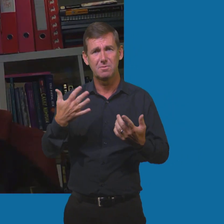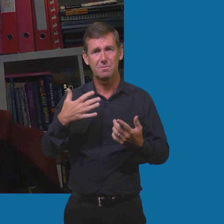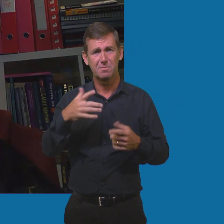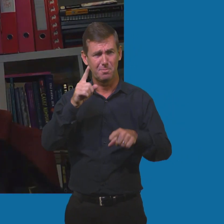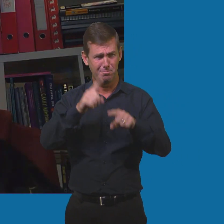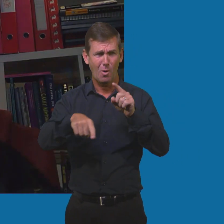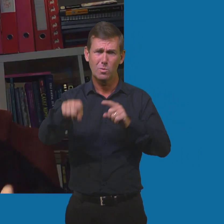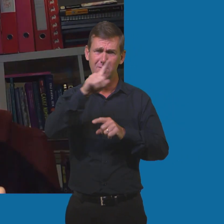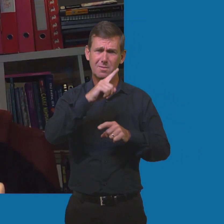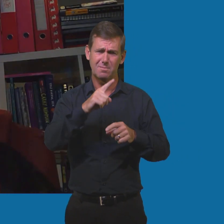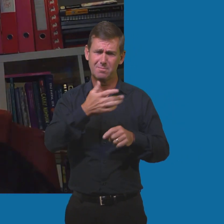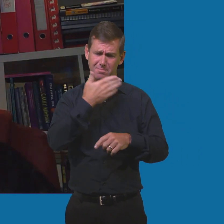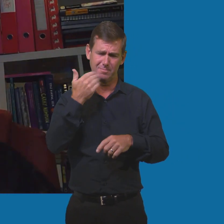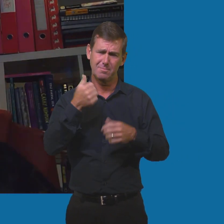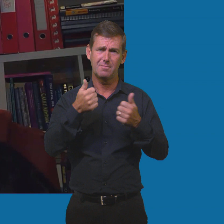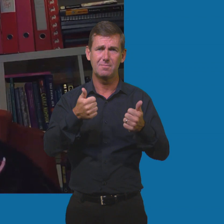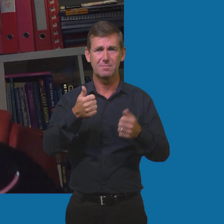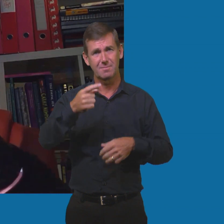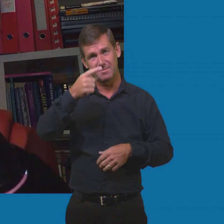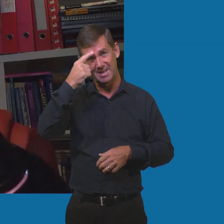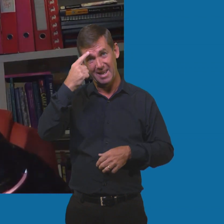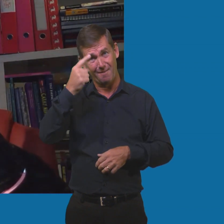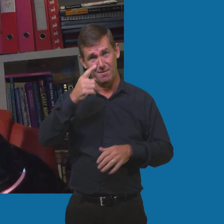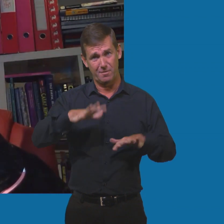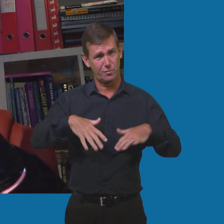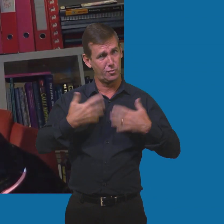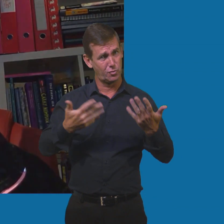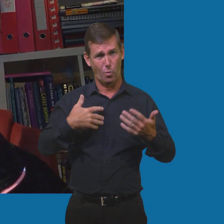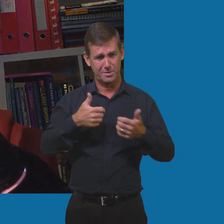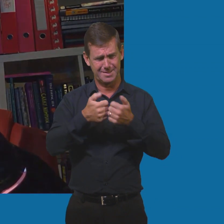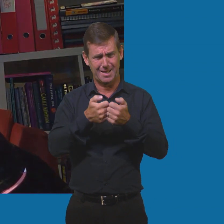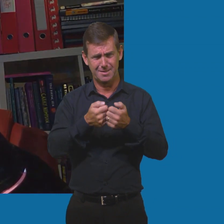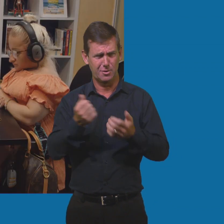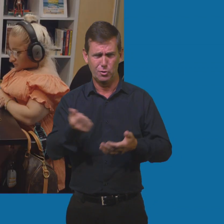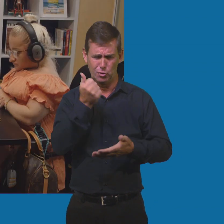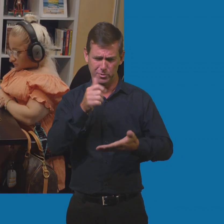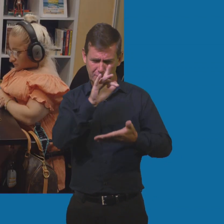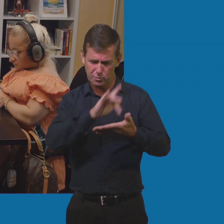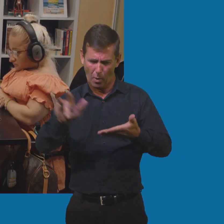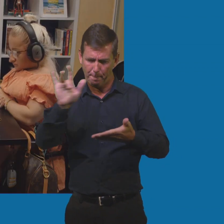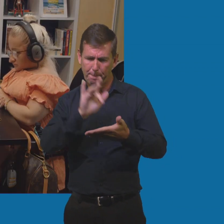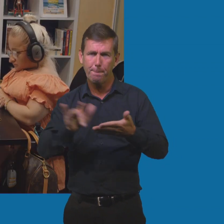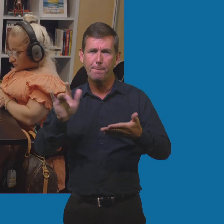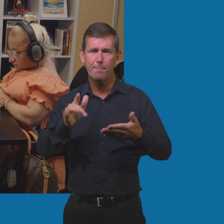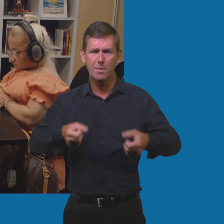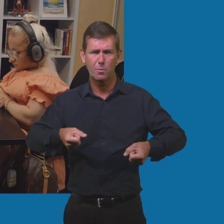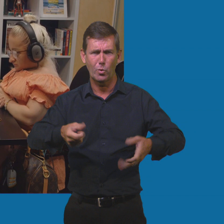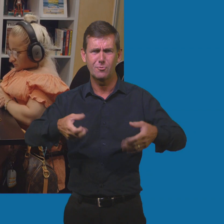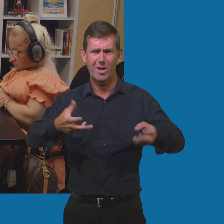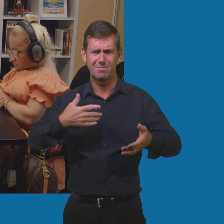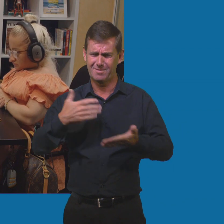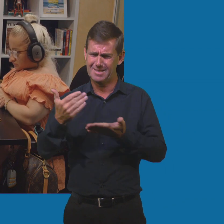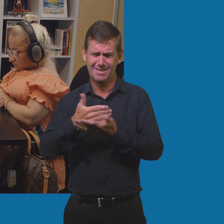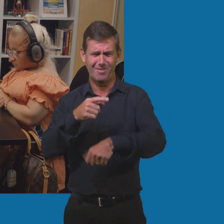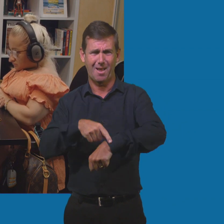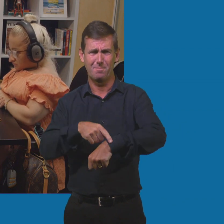well-meaning because, frankly, if they're not up for dating a disabled person, they shouldn't be swiping on the person in a wheelchair. Like, save everybody some time here.